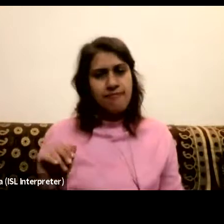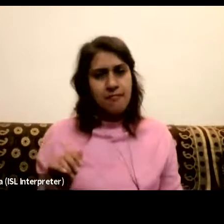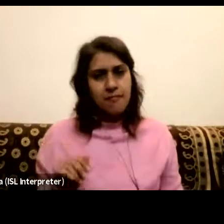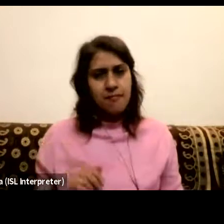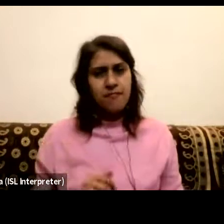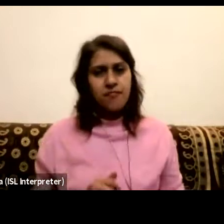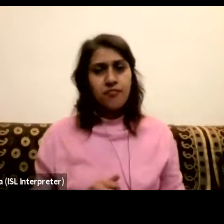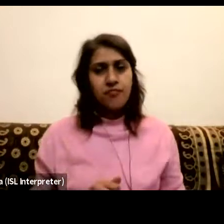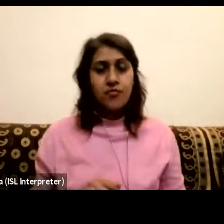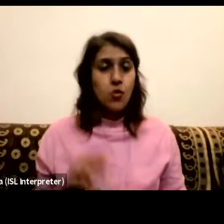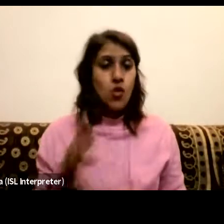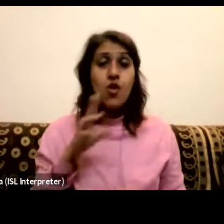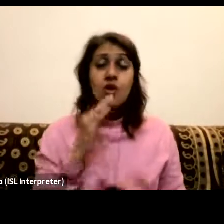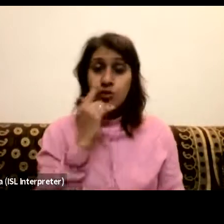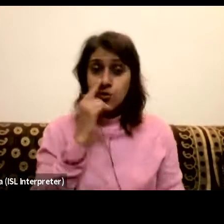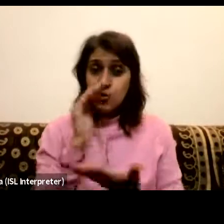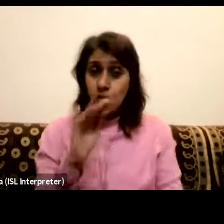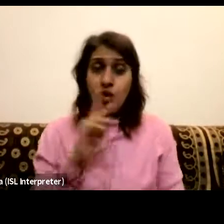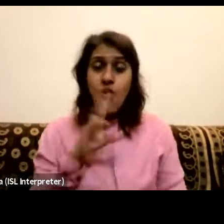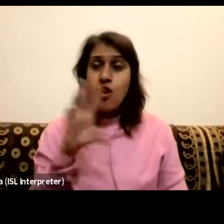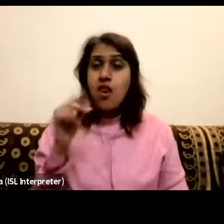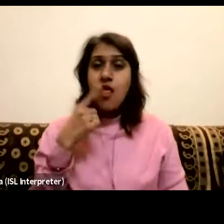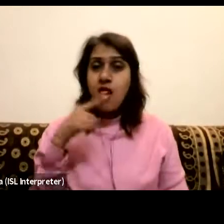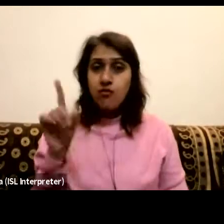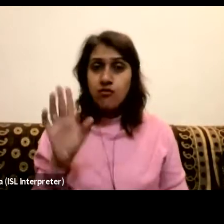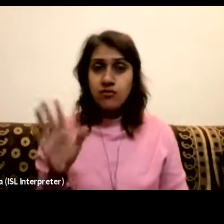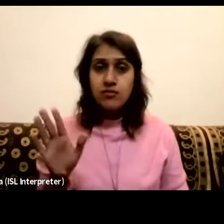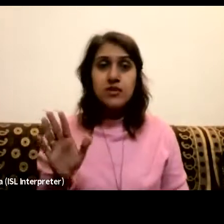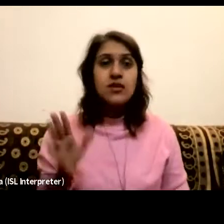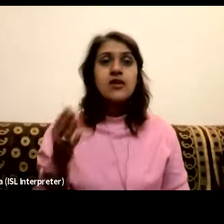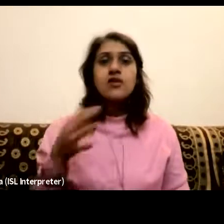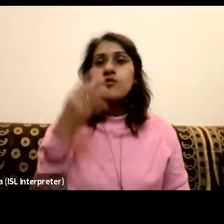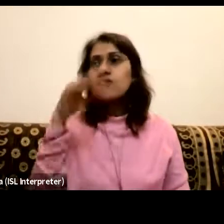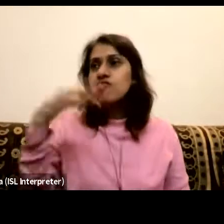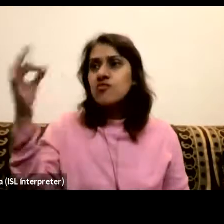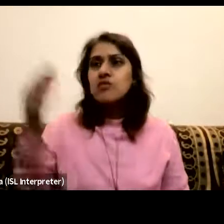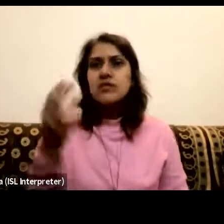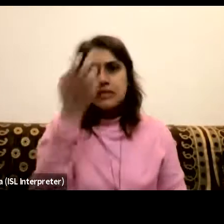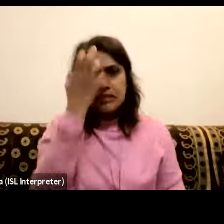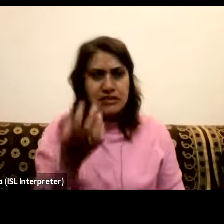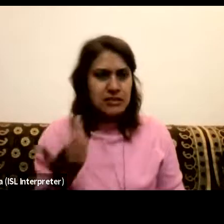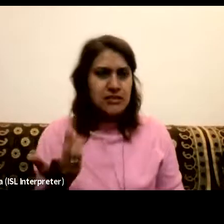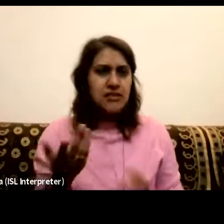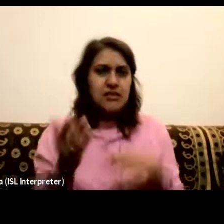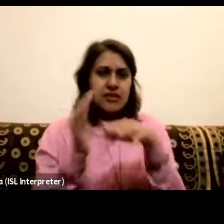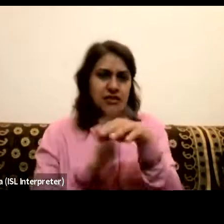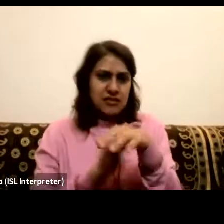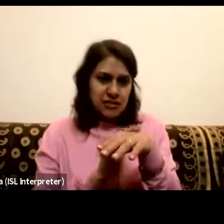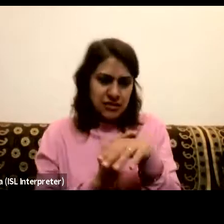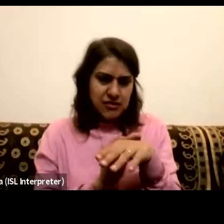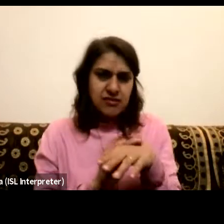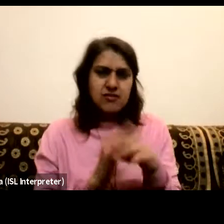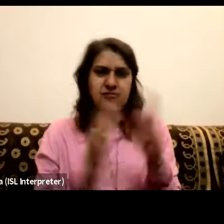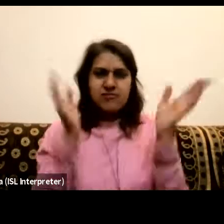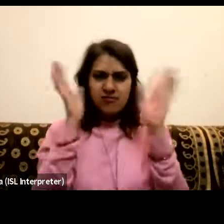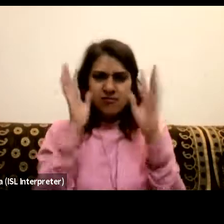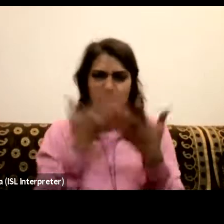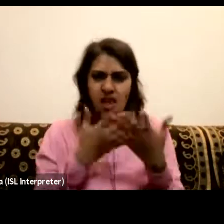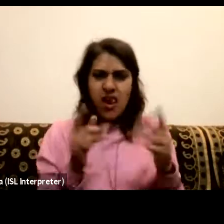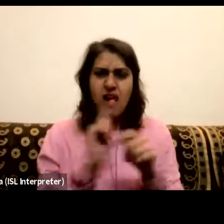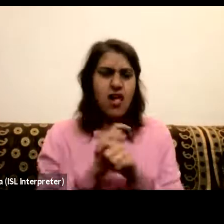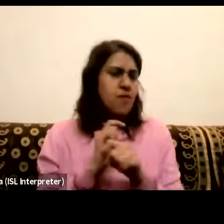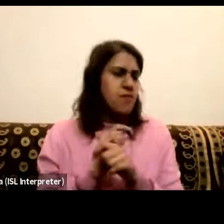do not allow our girls to get into trafficking, that child labor, which is already increasing, does not